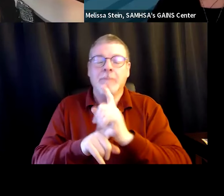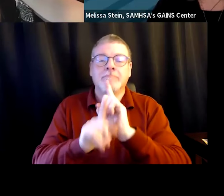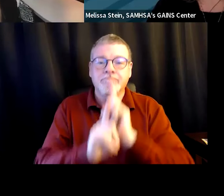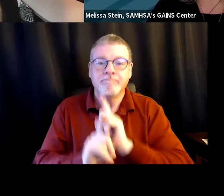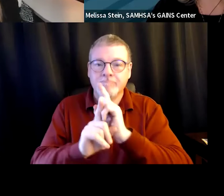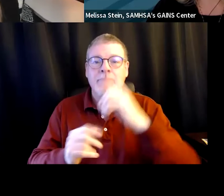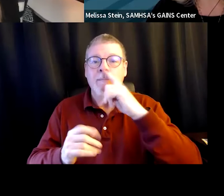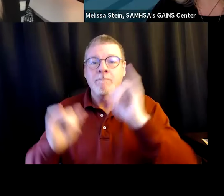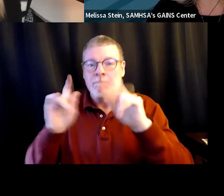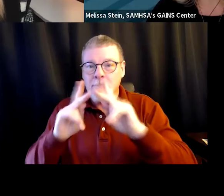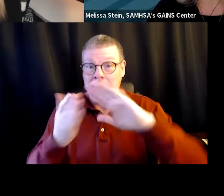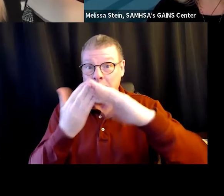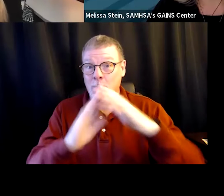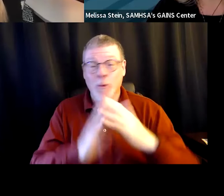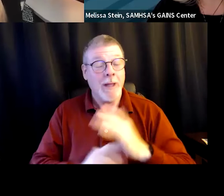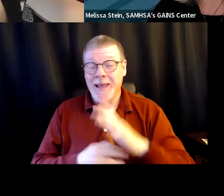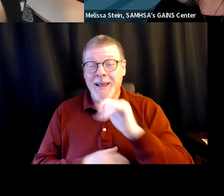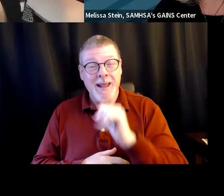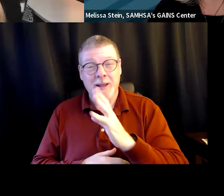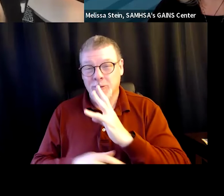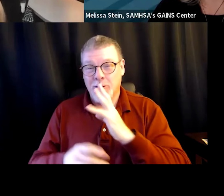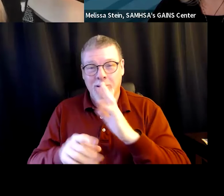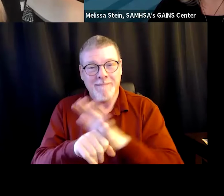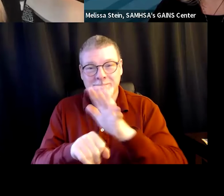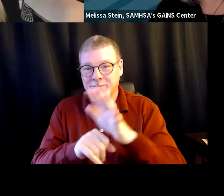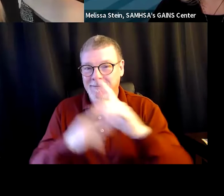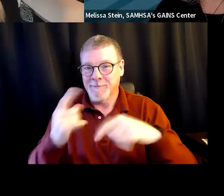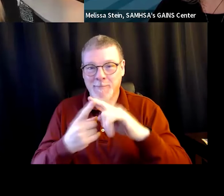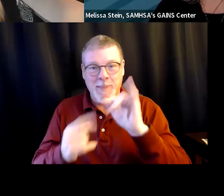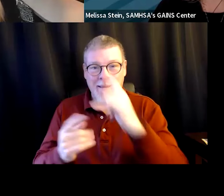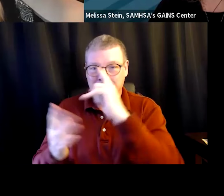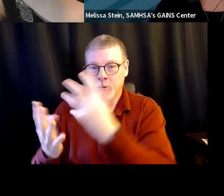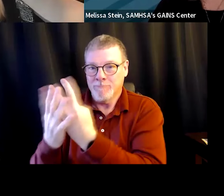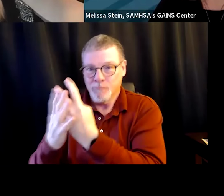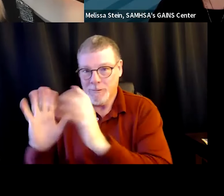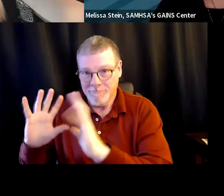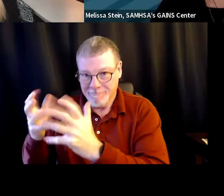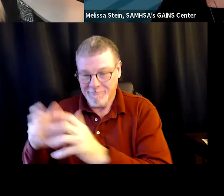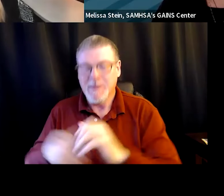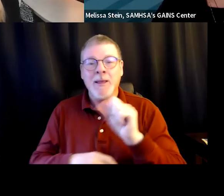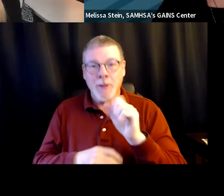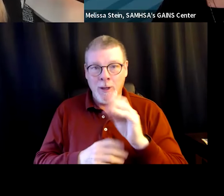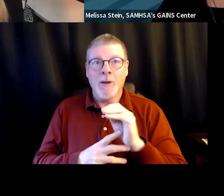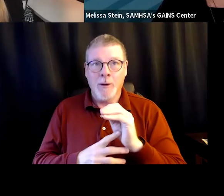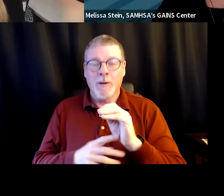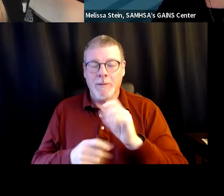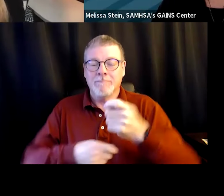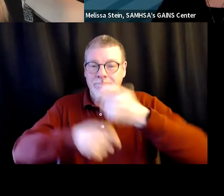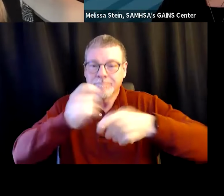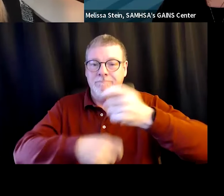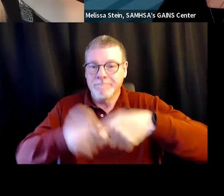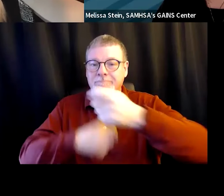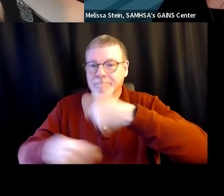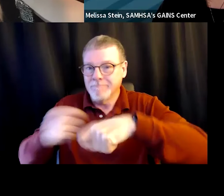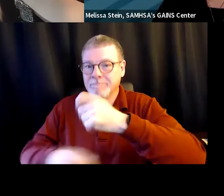among people in the community. We don't really talk about that in the context of incarceration. And so they have a high turnover rate, which is folks do